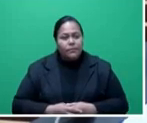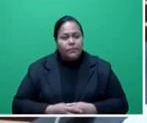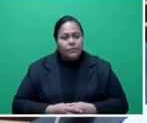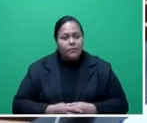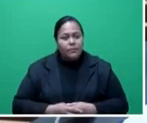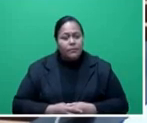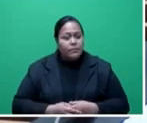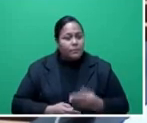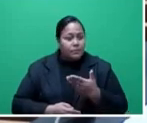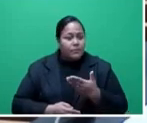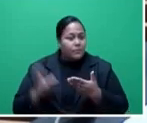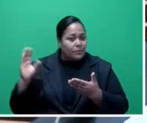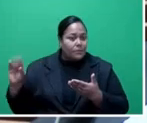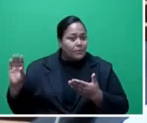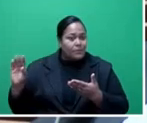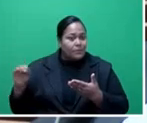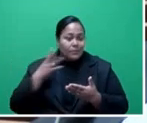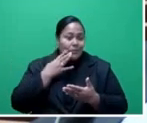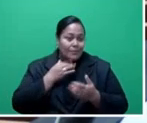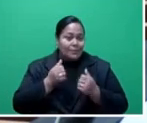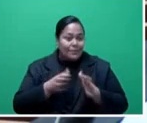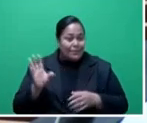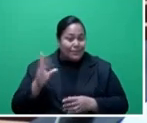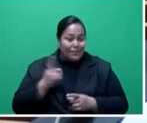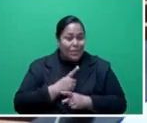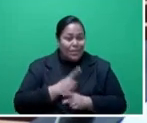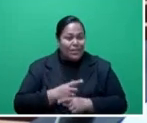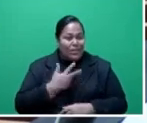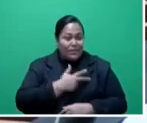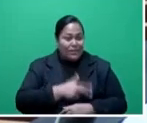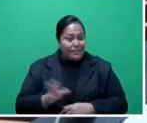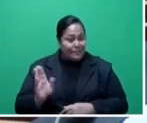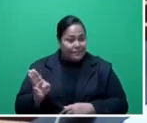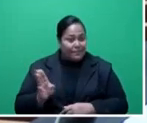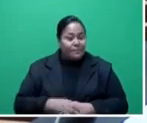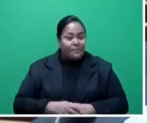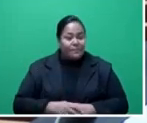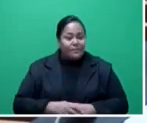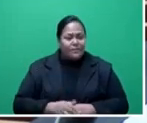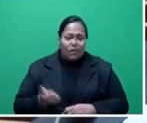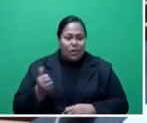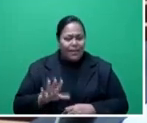You see, this is what I'm saying. When you start talking, it hurts him. I haven't even said anything yet. It already hurts him.